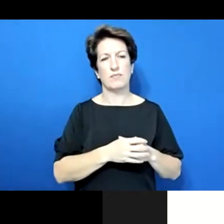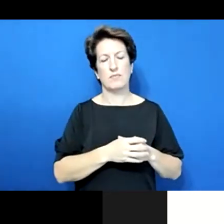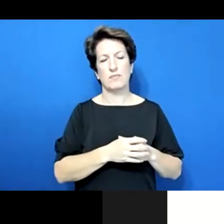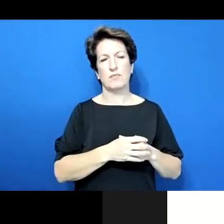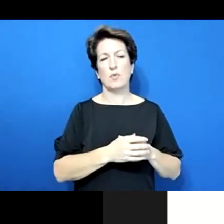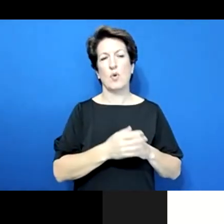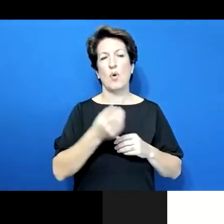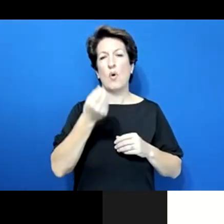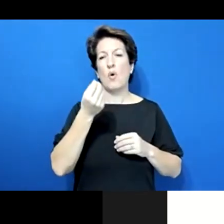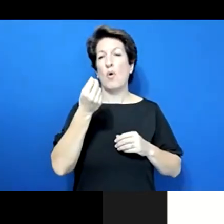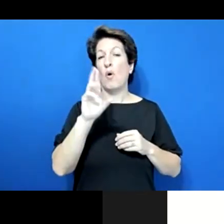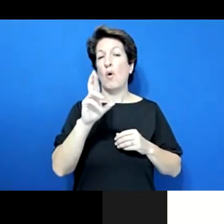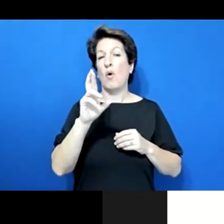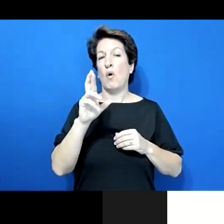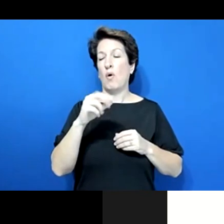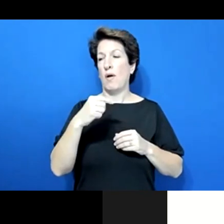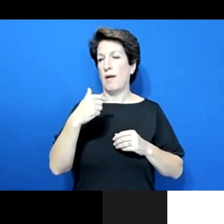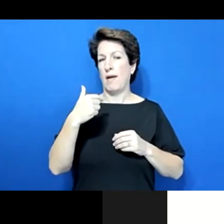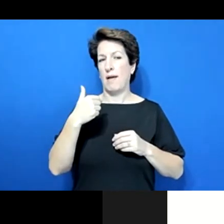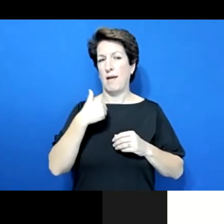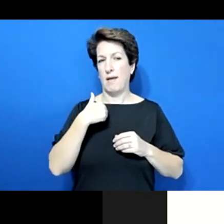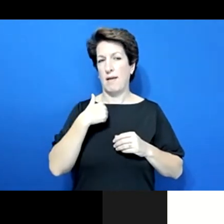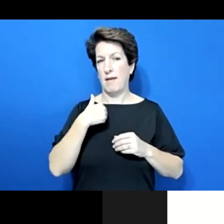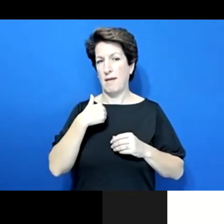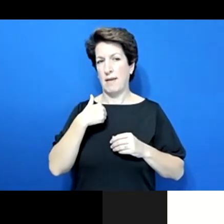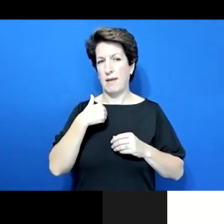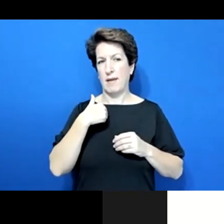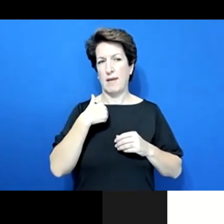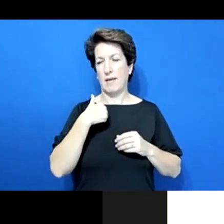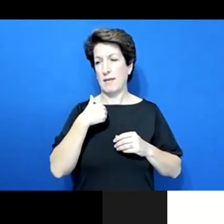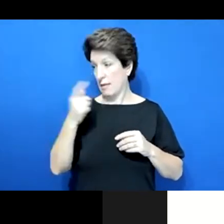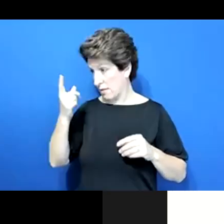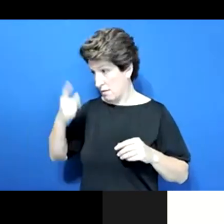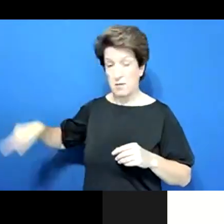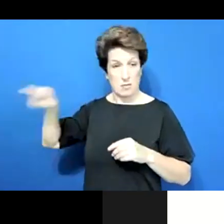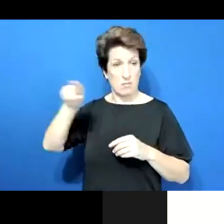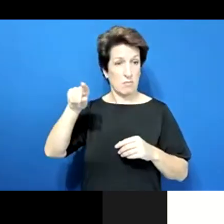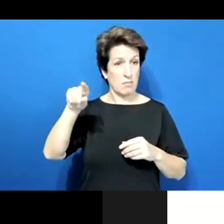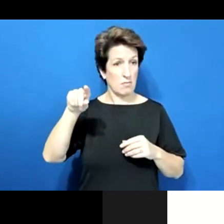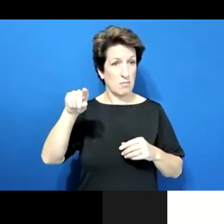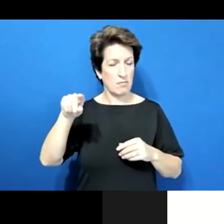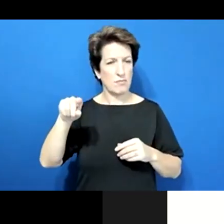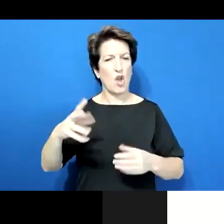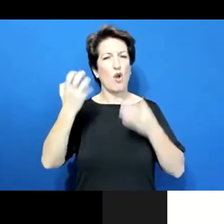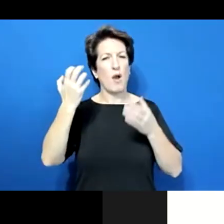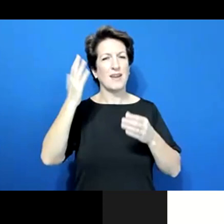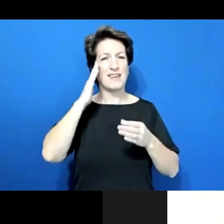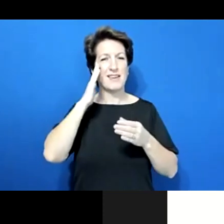finally get their passport, however they got it, bringing it to. They all wanted them laminated,